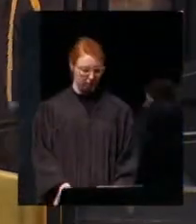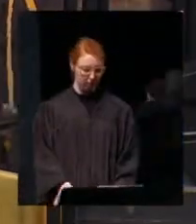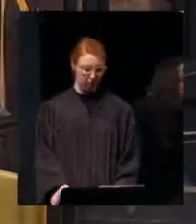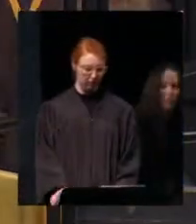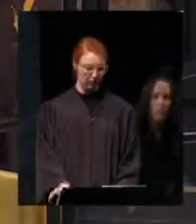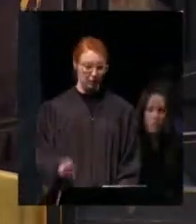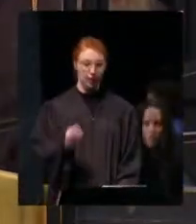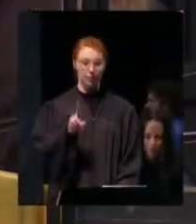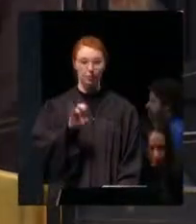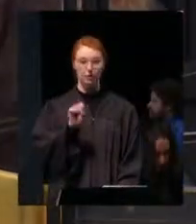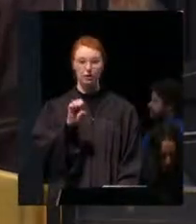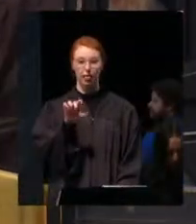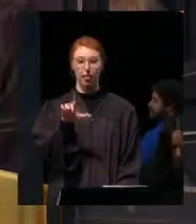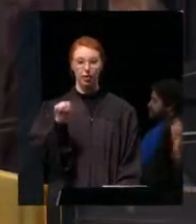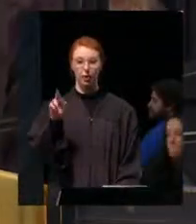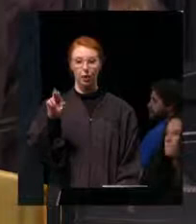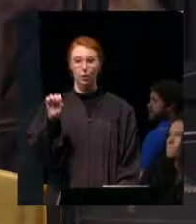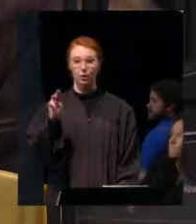Maricela Romero.